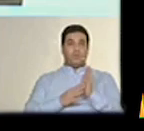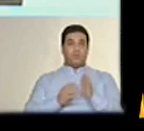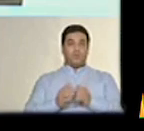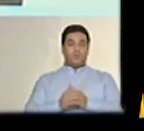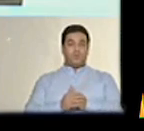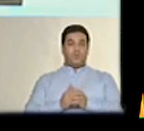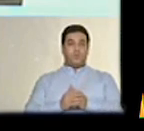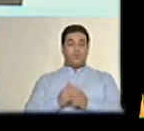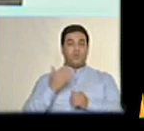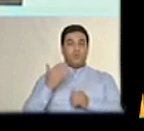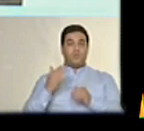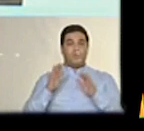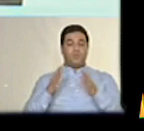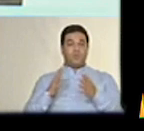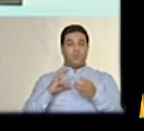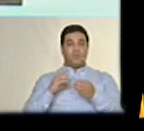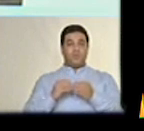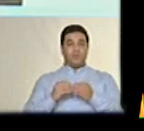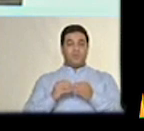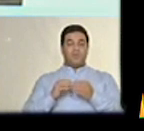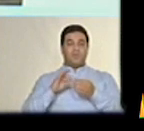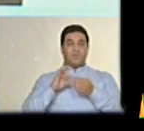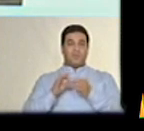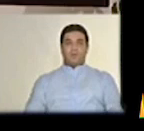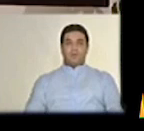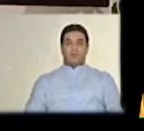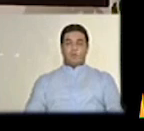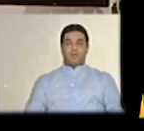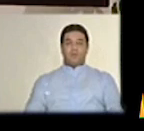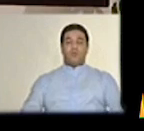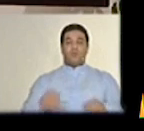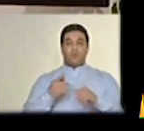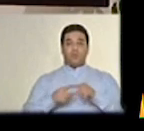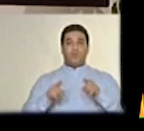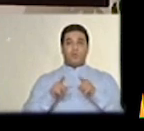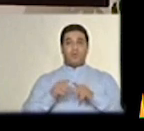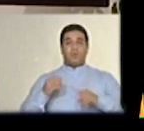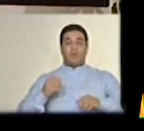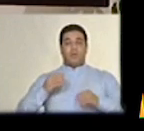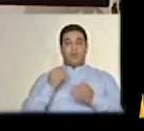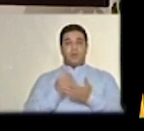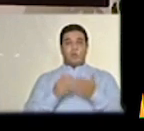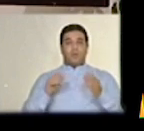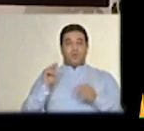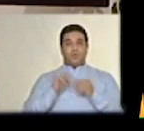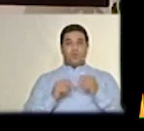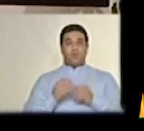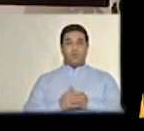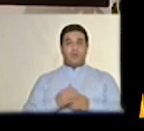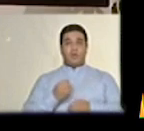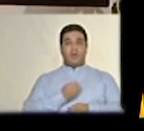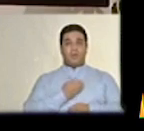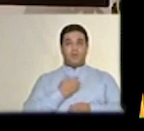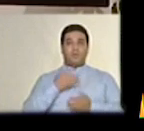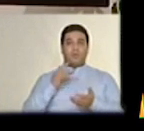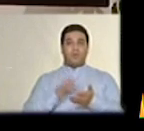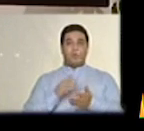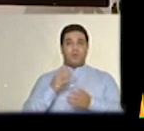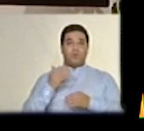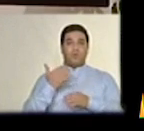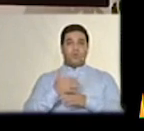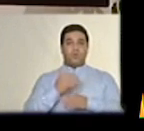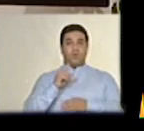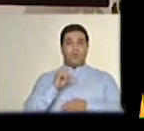etganligi, o'sha paytdagi voqealar batafsil yoritilgan. Shuningdek, aziz o'quvchilar, Andijonning markaziy